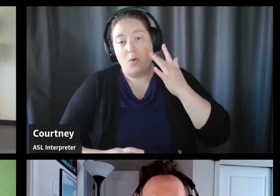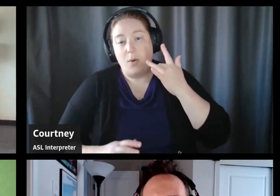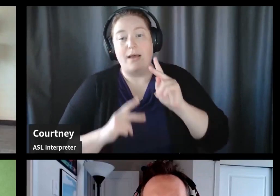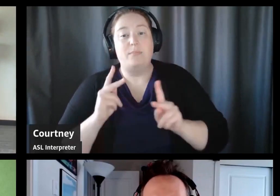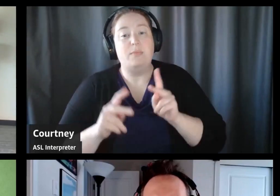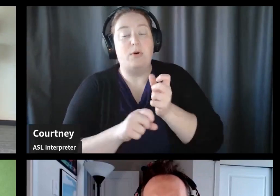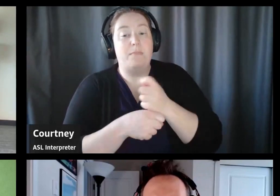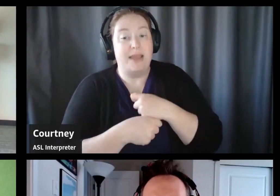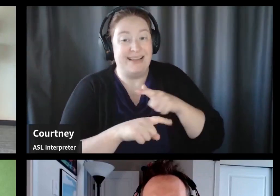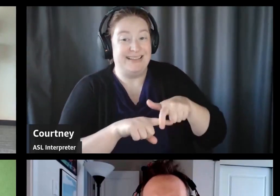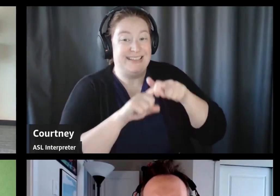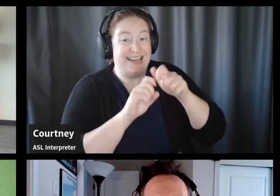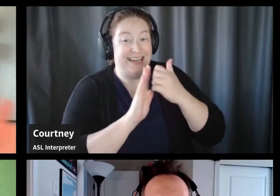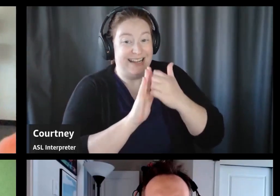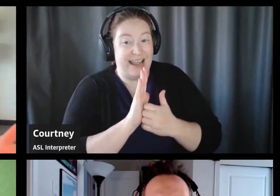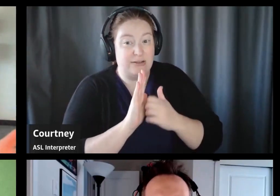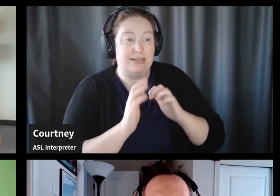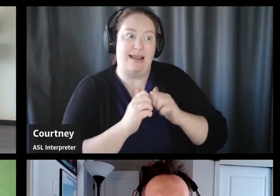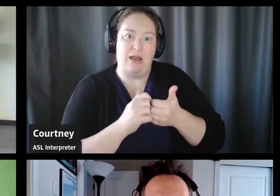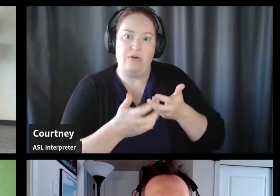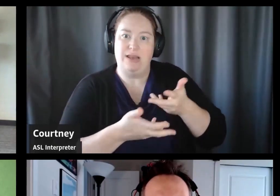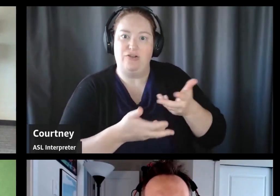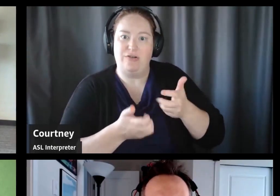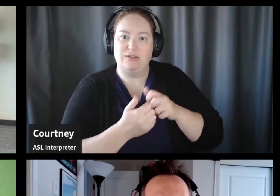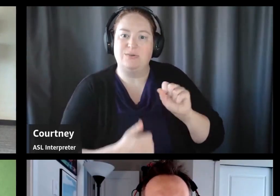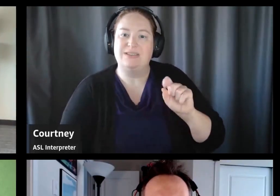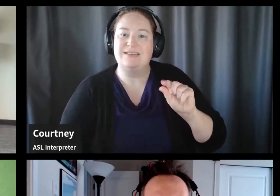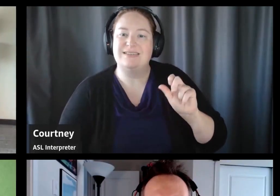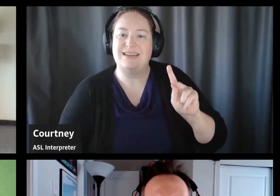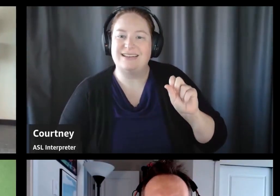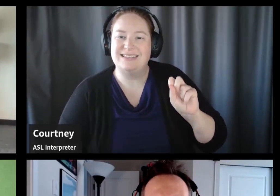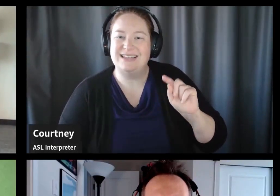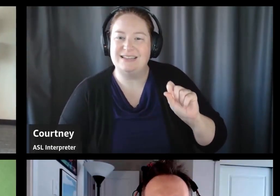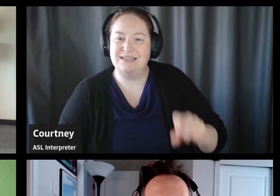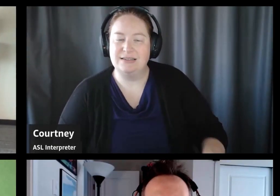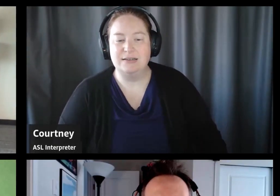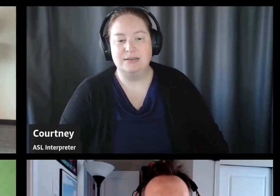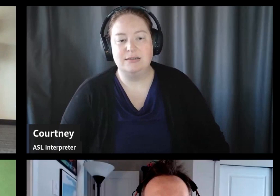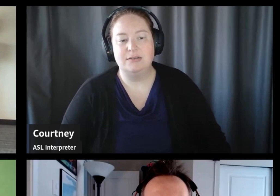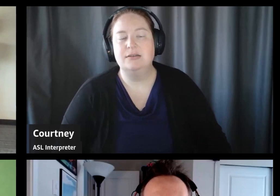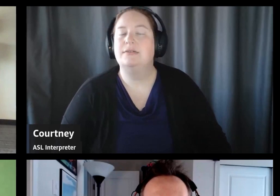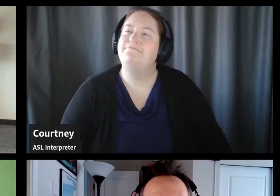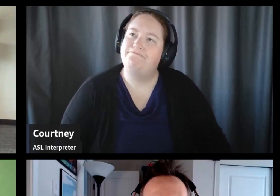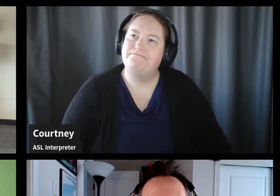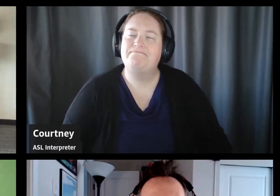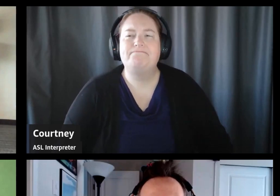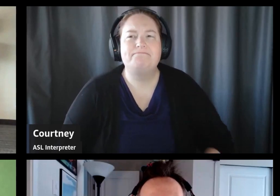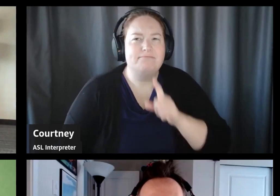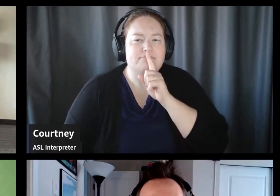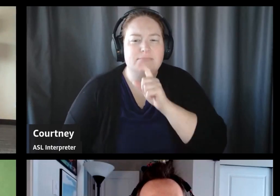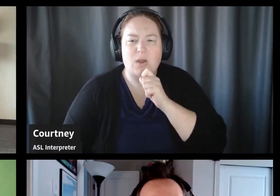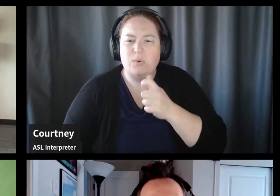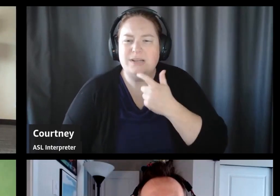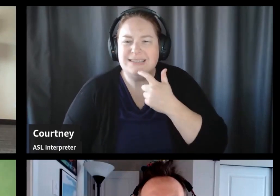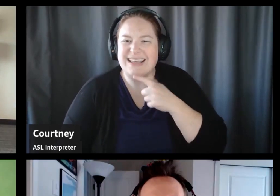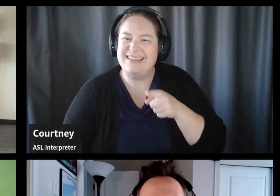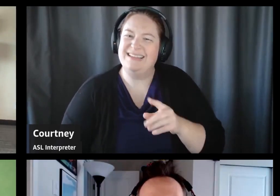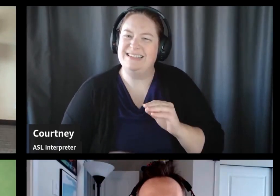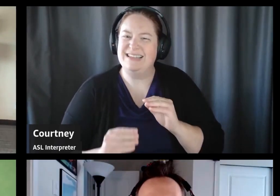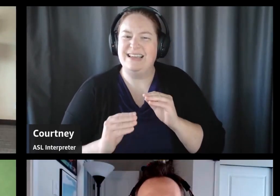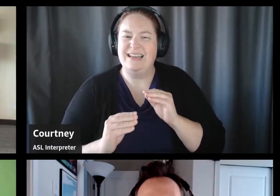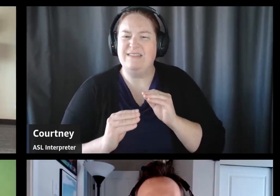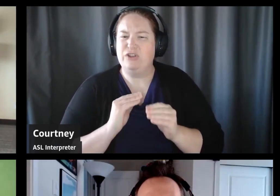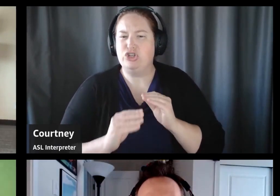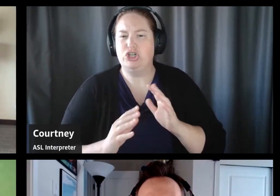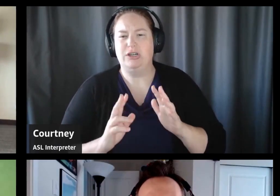that interacts with stack sets before this feature? Oh yeah, so this was, I wouldn't say like this feature was more of a fix. It's more of an enhancement